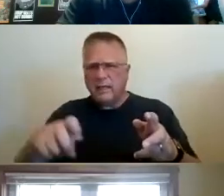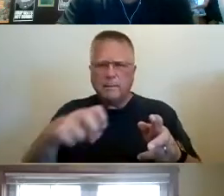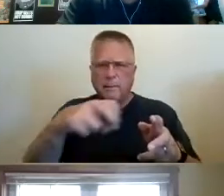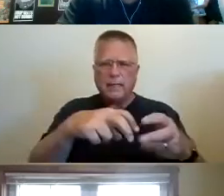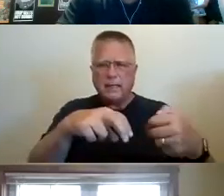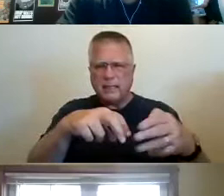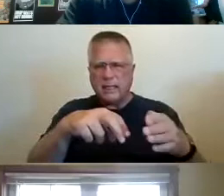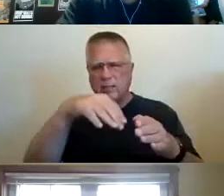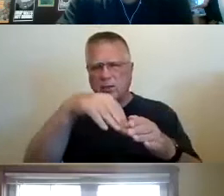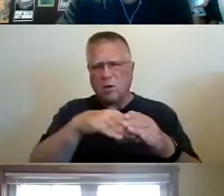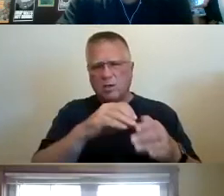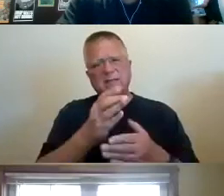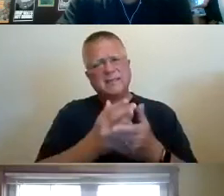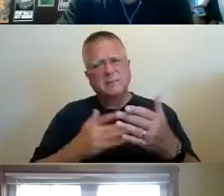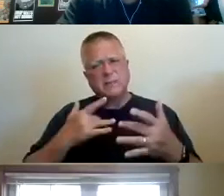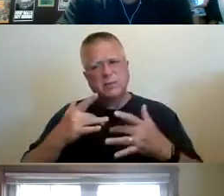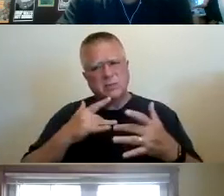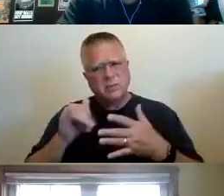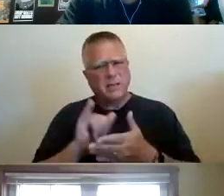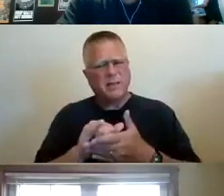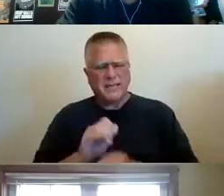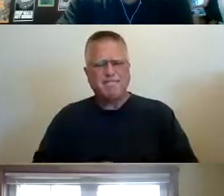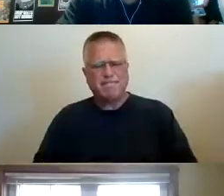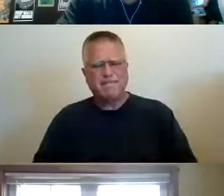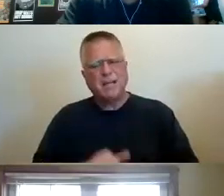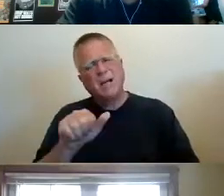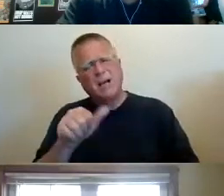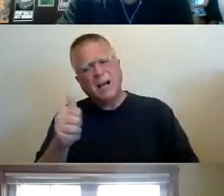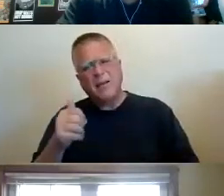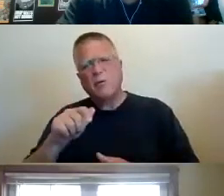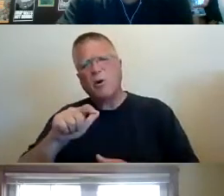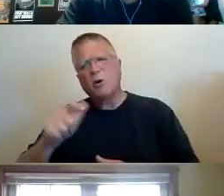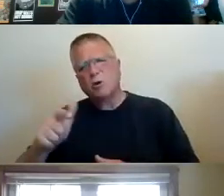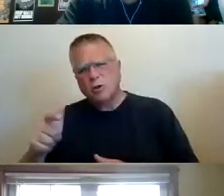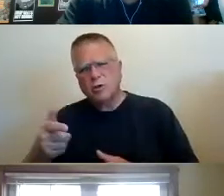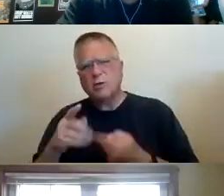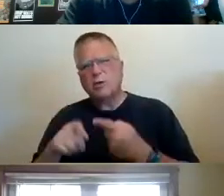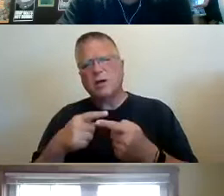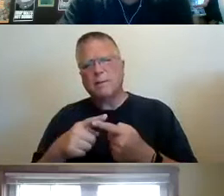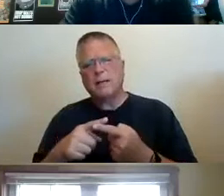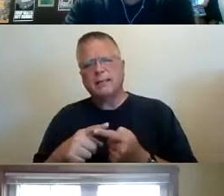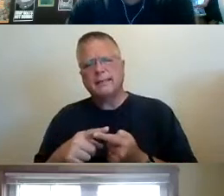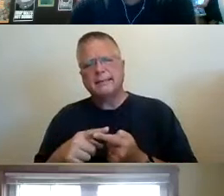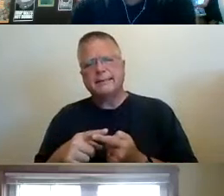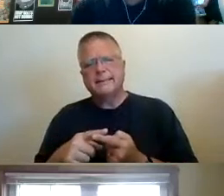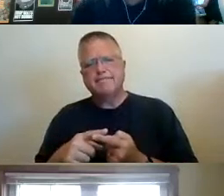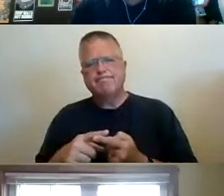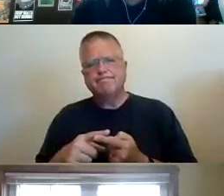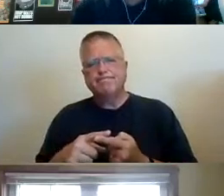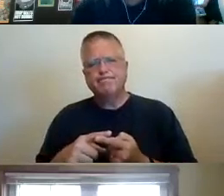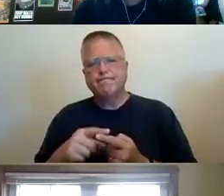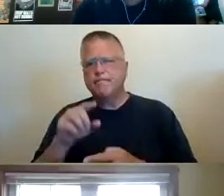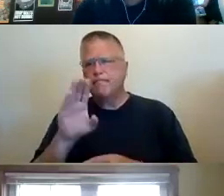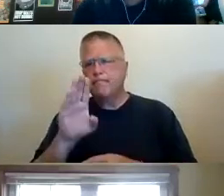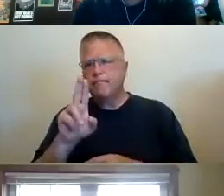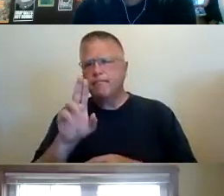So some major concerns about that. The other alternative we talked about was a buffered,